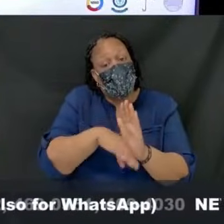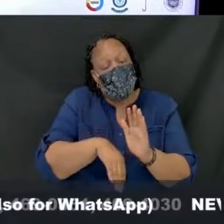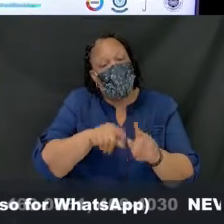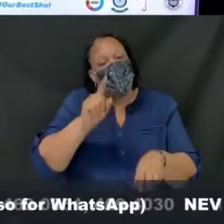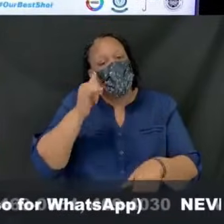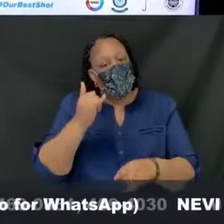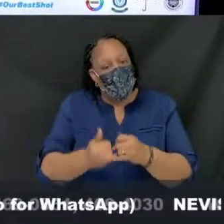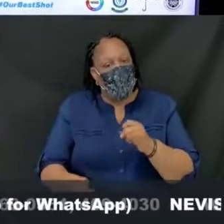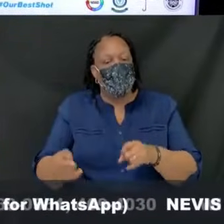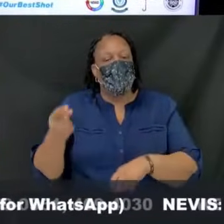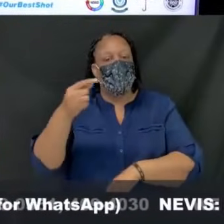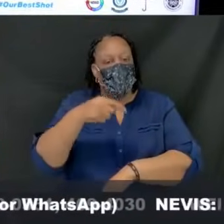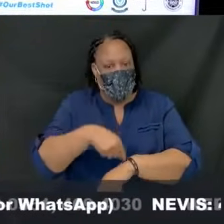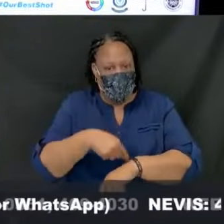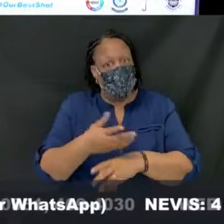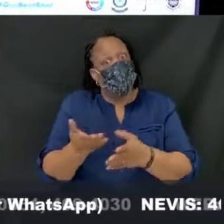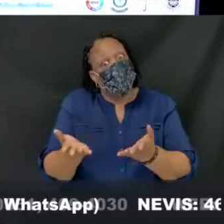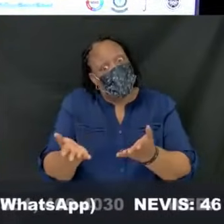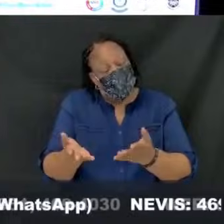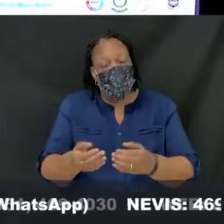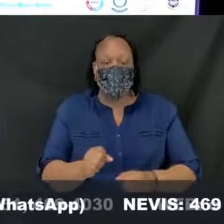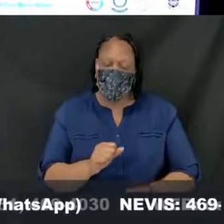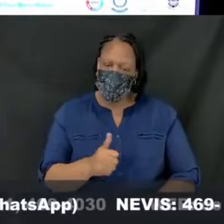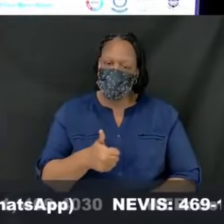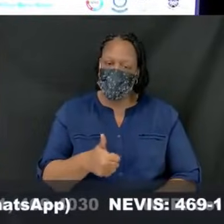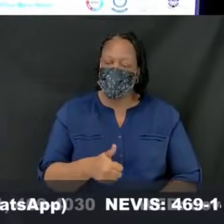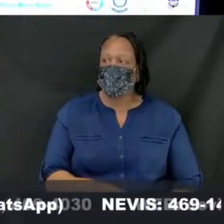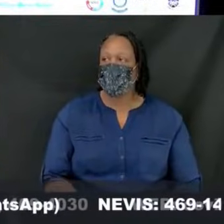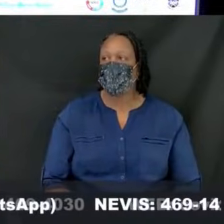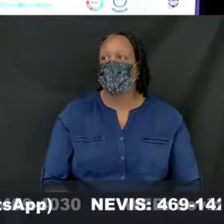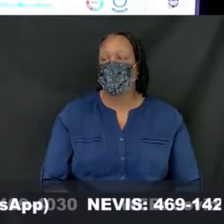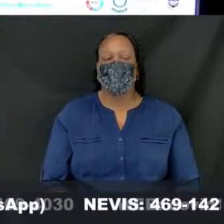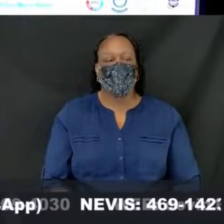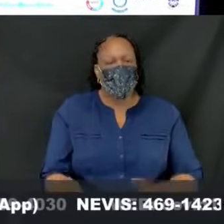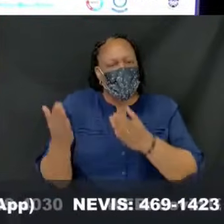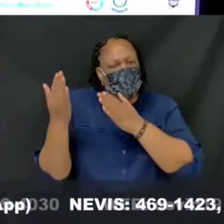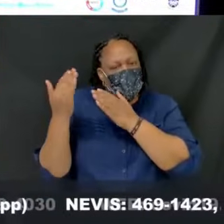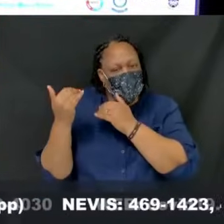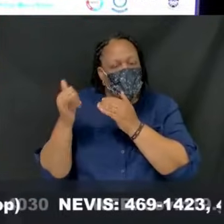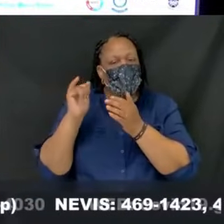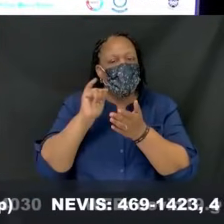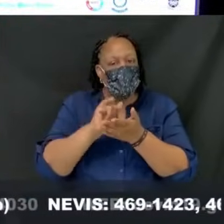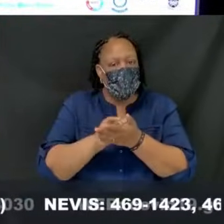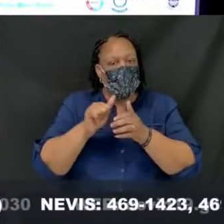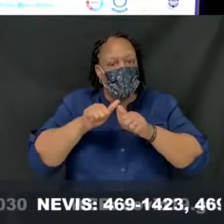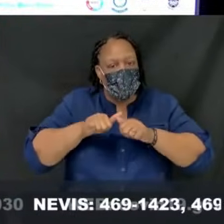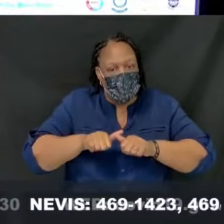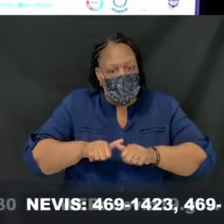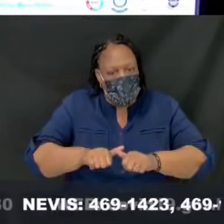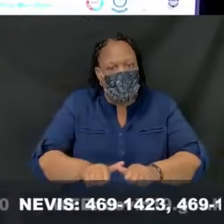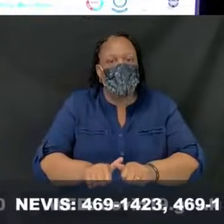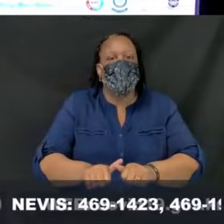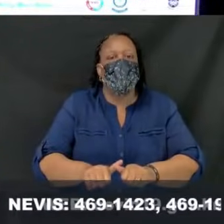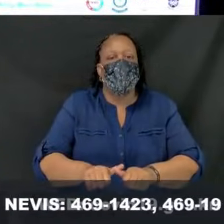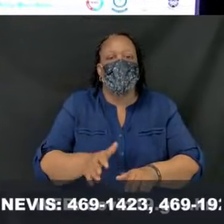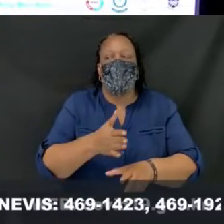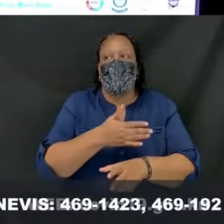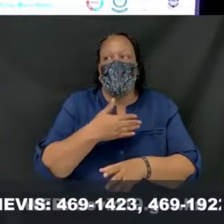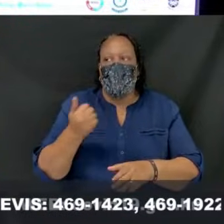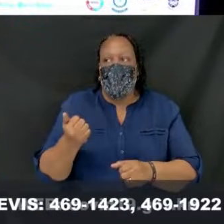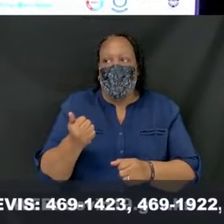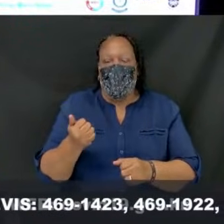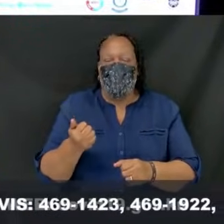they would have made to St. Kitts. We are hopeful that this can continue, and from